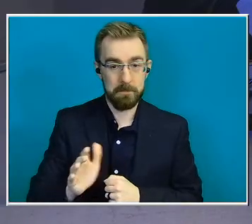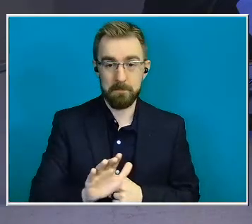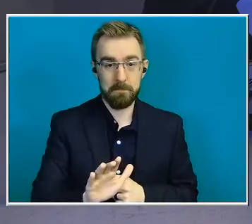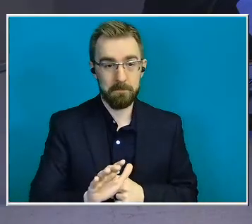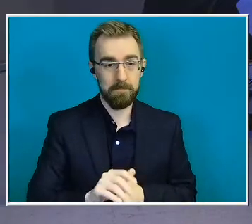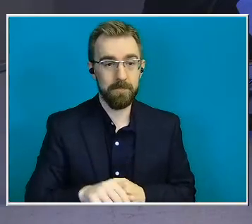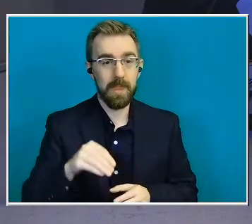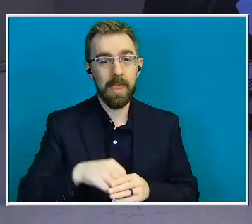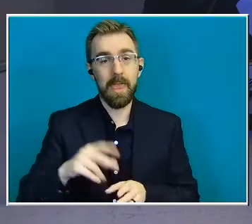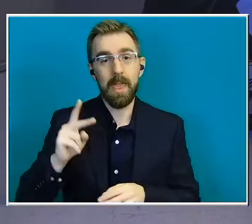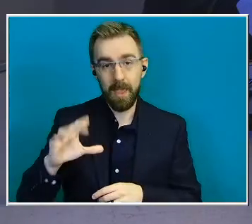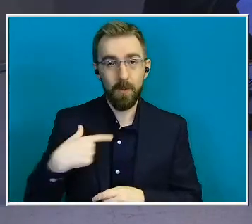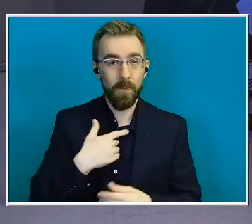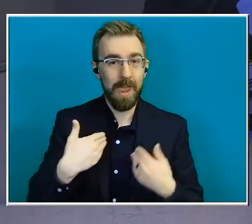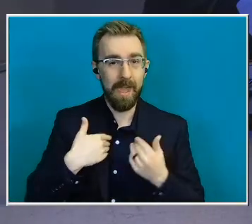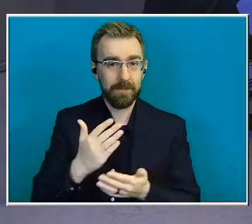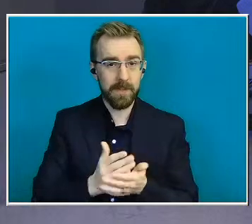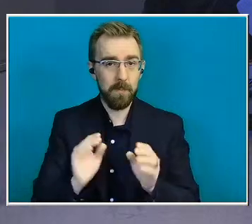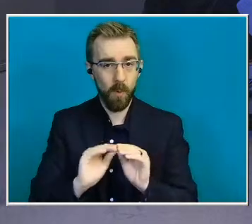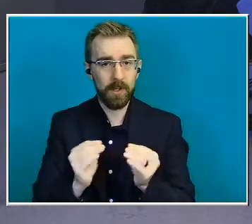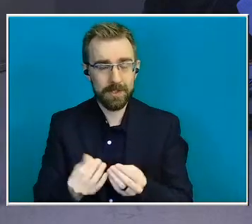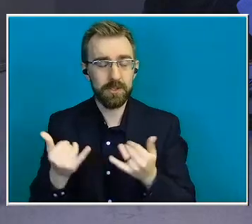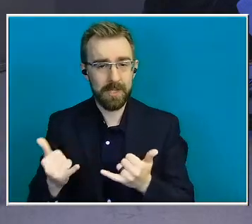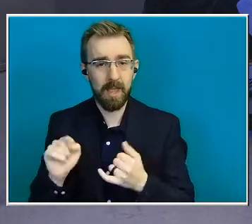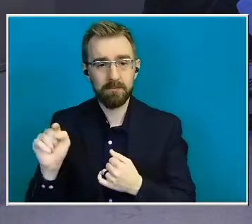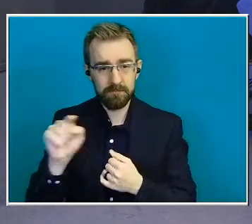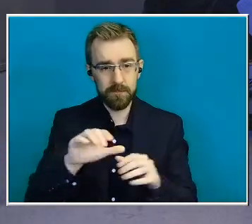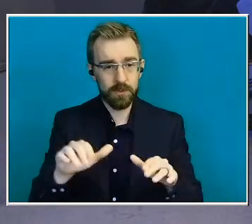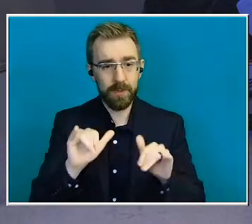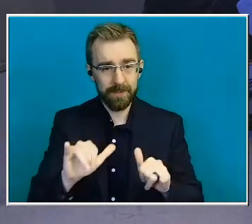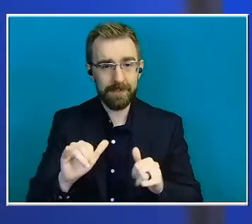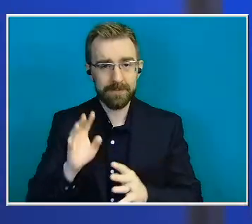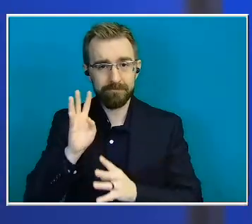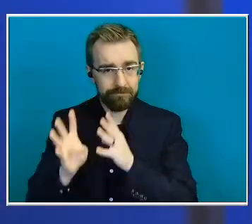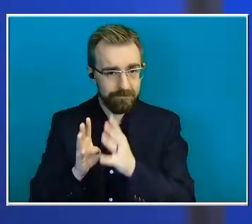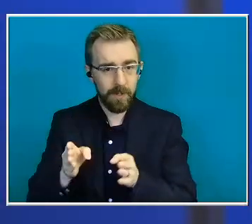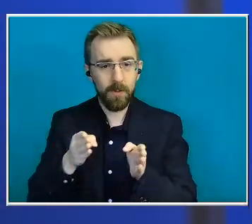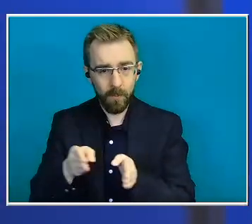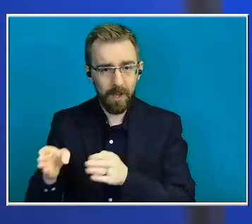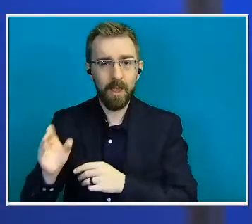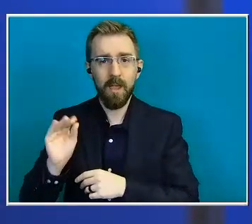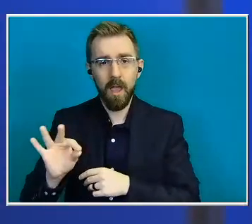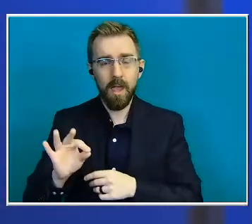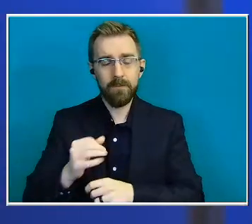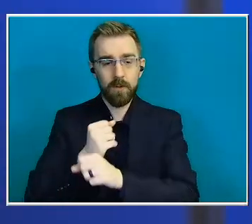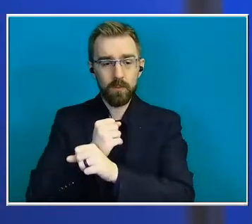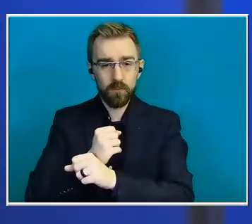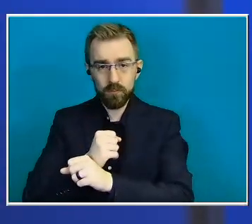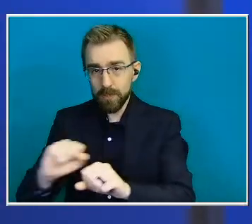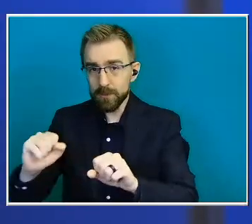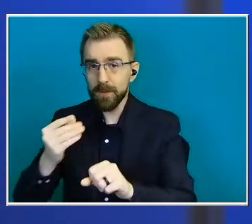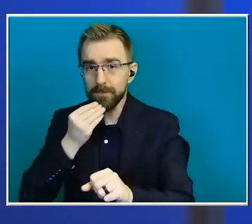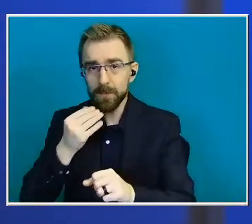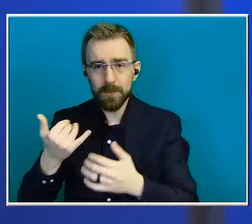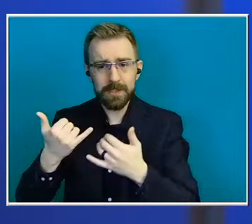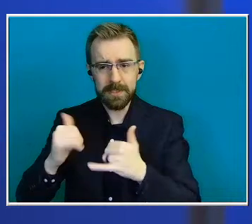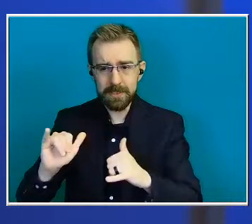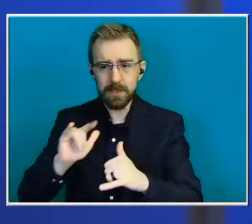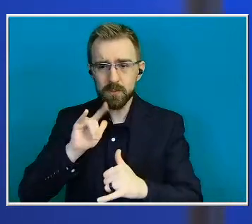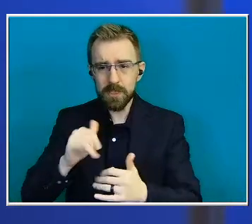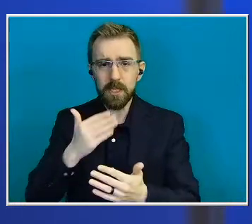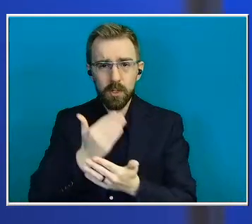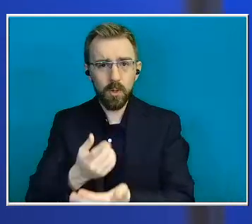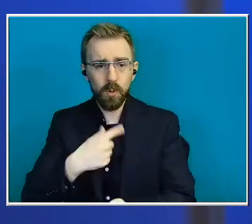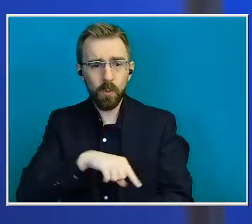some organizations now that are doing these sort of innovative ways of, rescuing food that is still really good quality and taking it